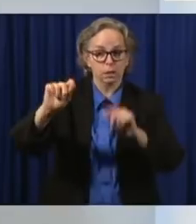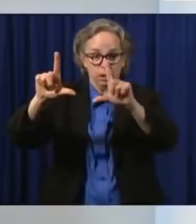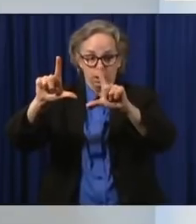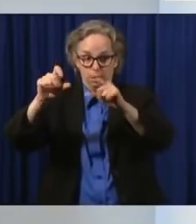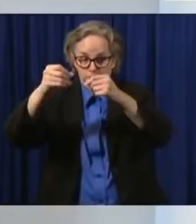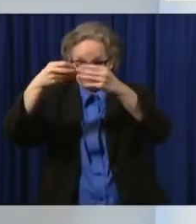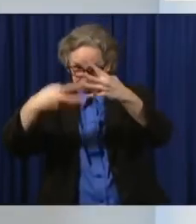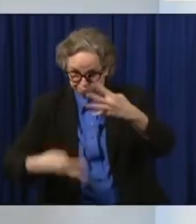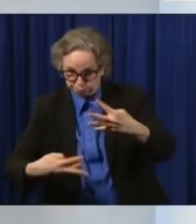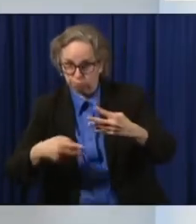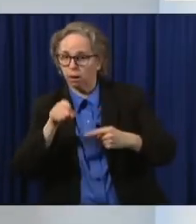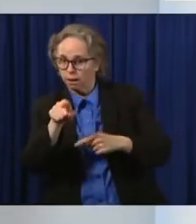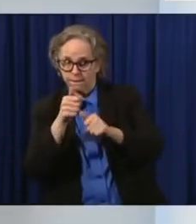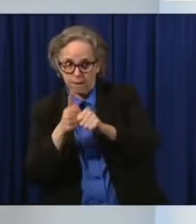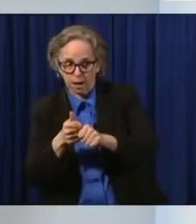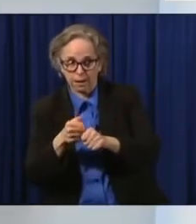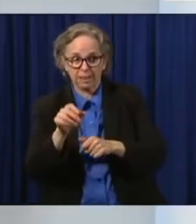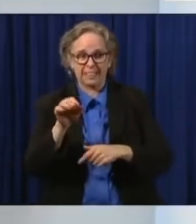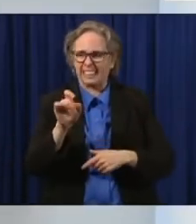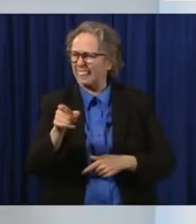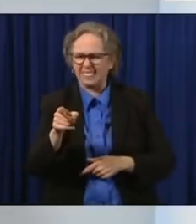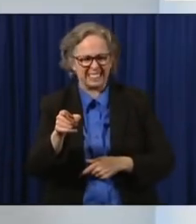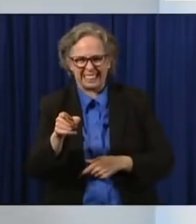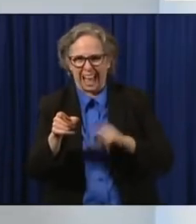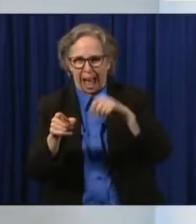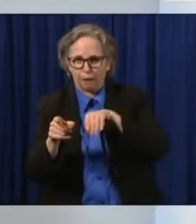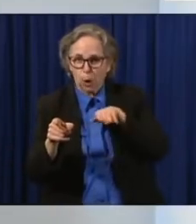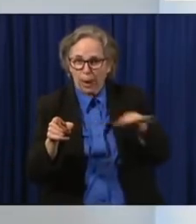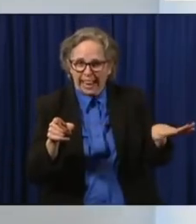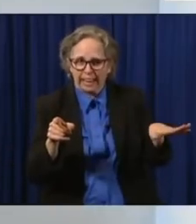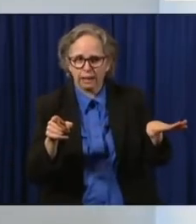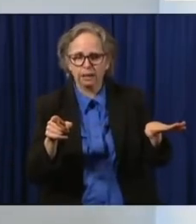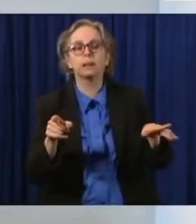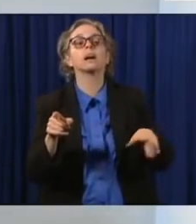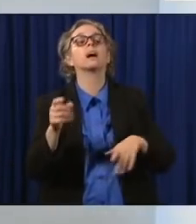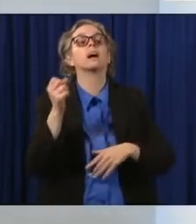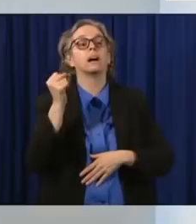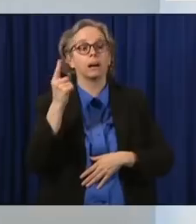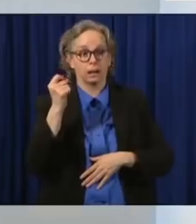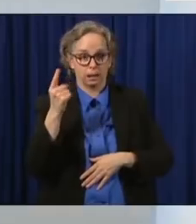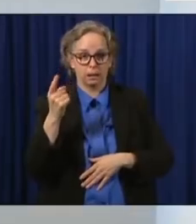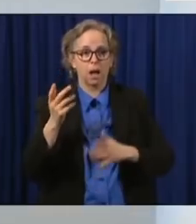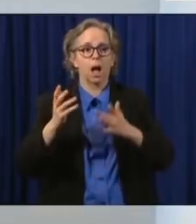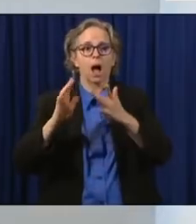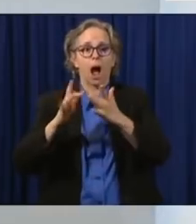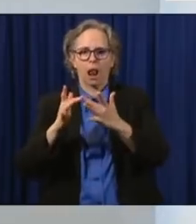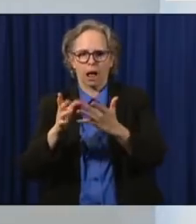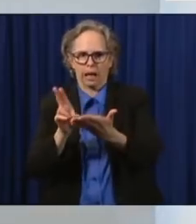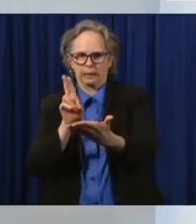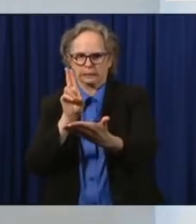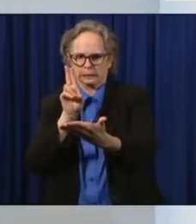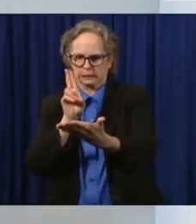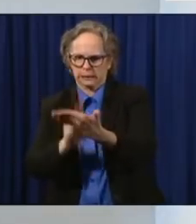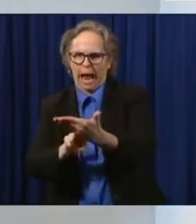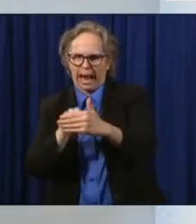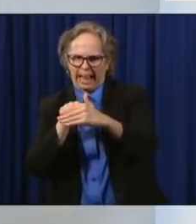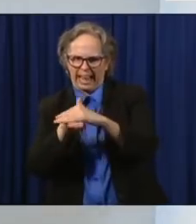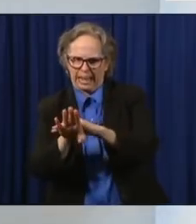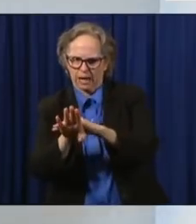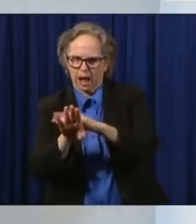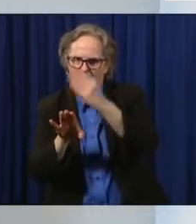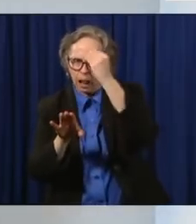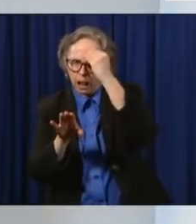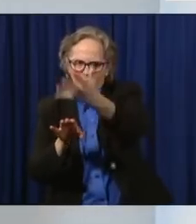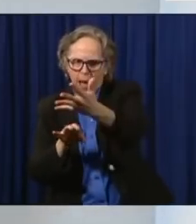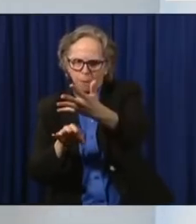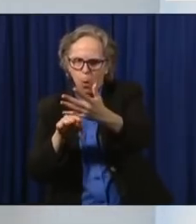going, use the Get in Line online tool so that you know how long the wait is and you can space that out and